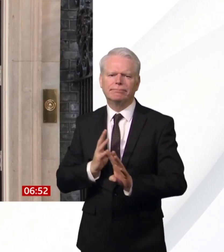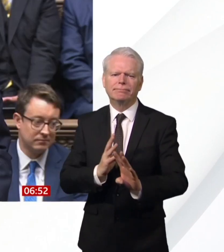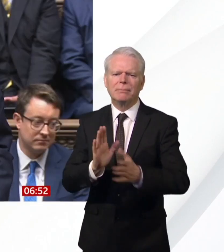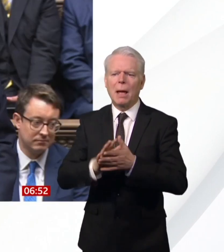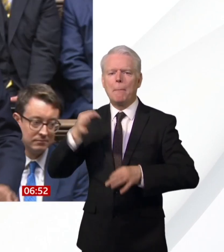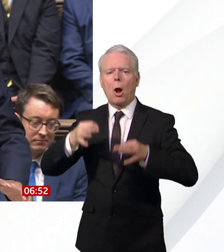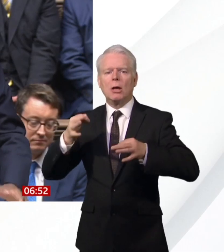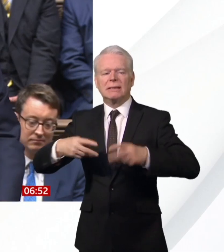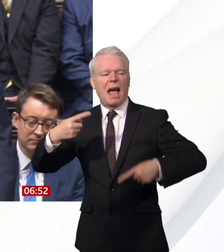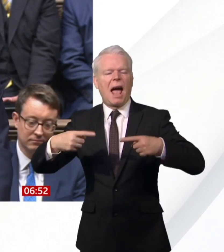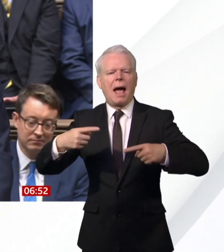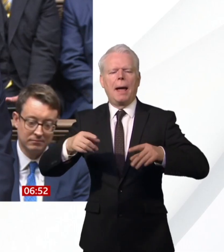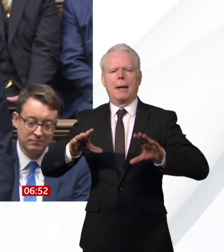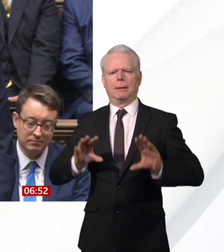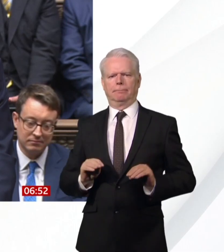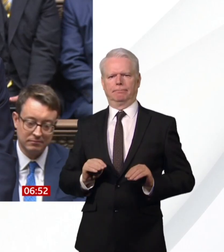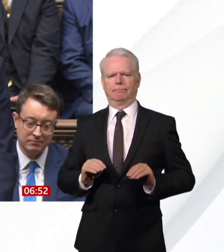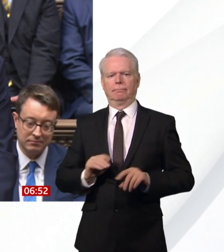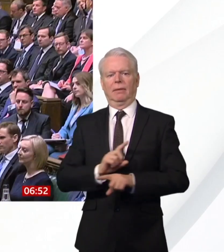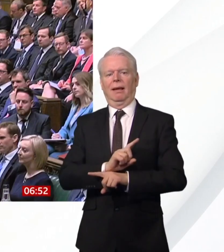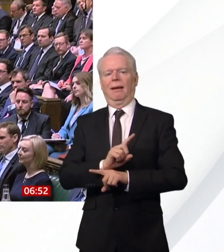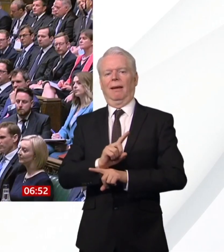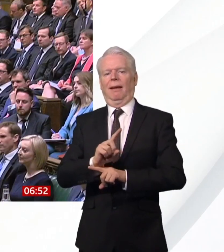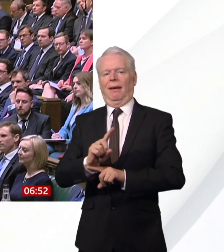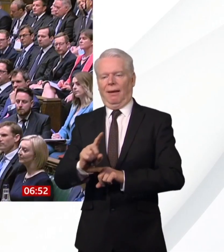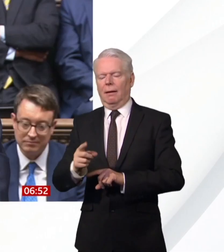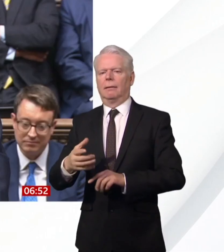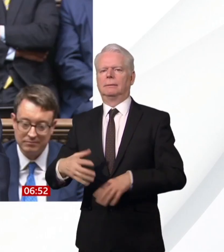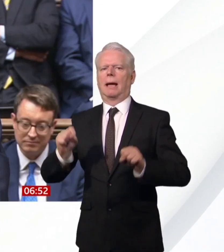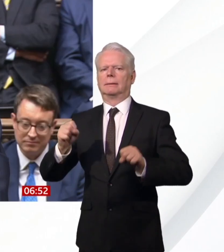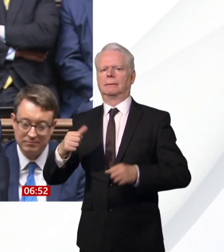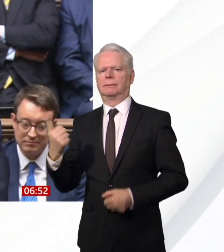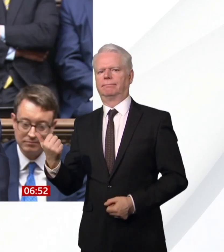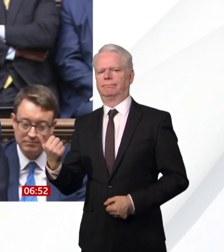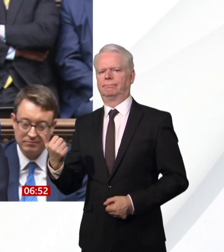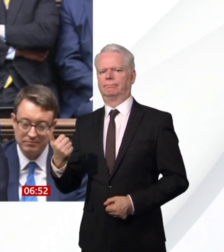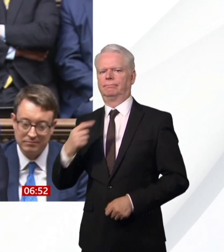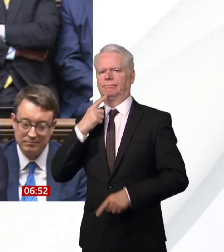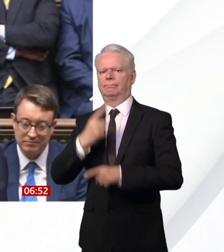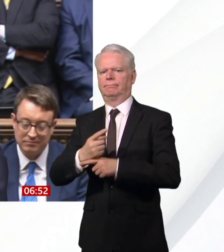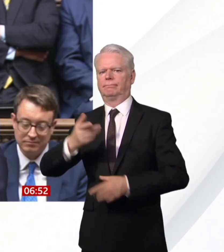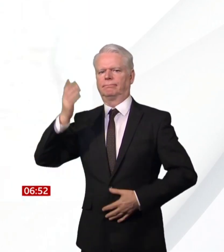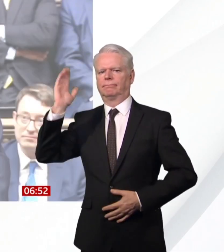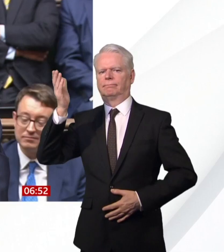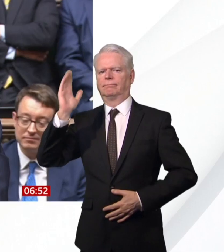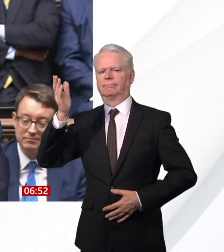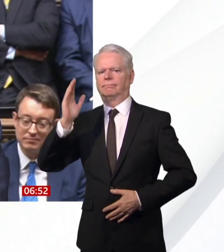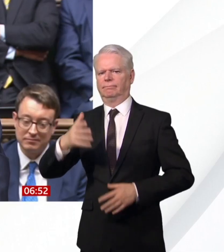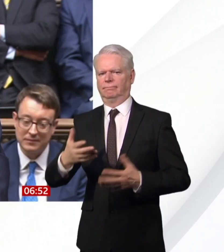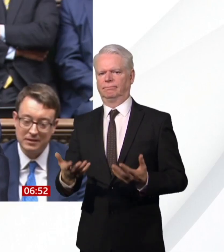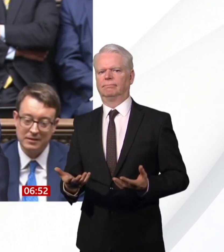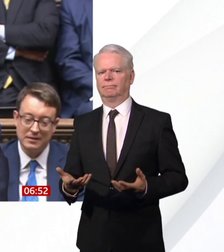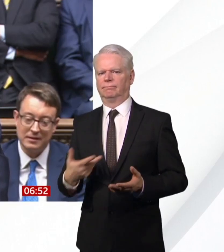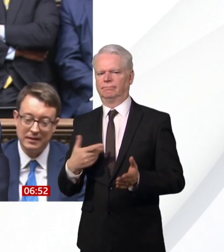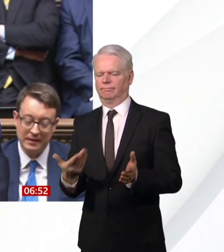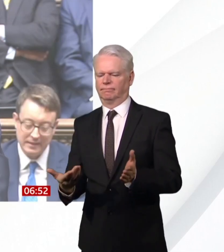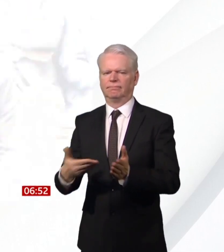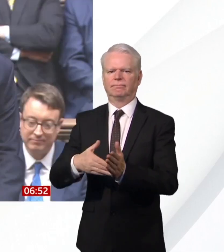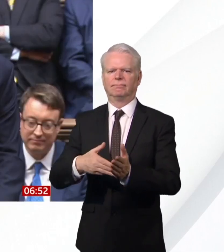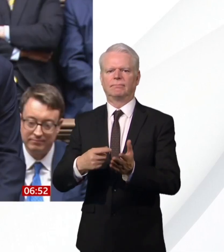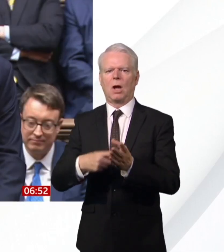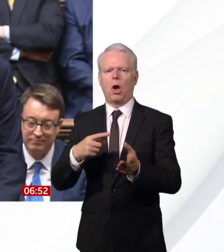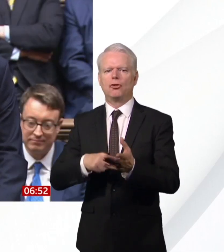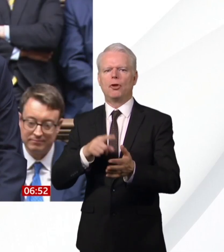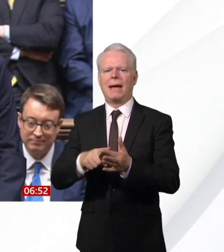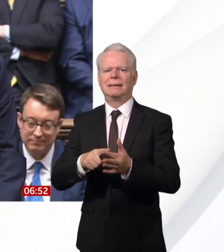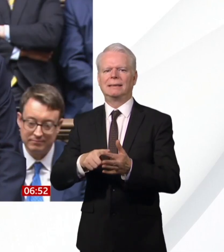Mr. Speaker, we're at the beginning of a new era. I'm not going to cut the additional rate of tax today. I'm going to abolish it altogether. I